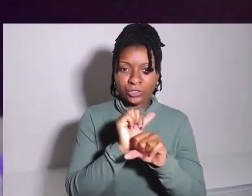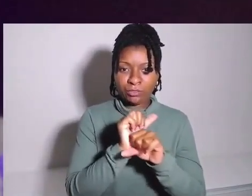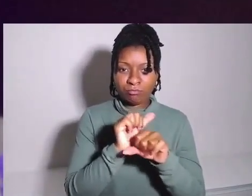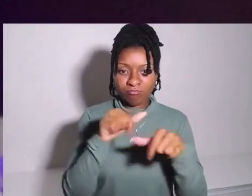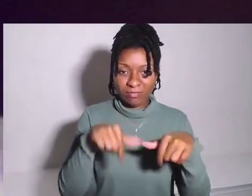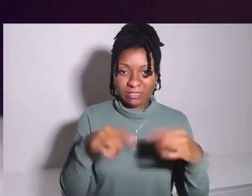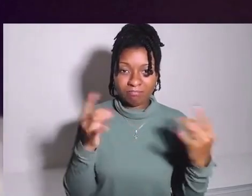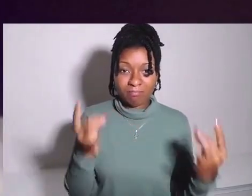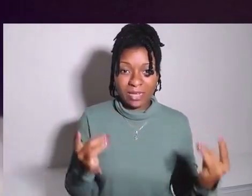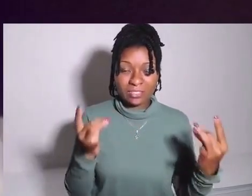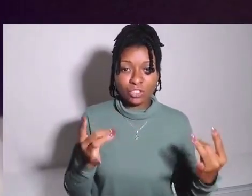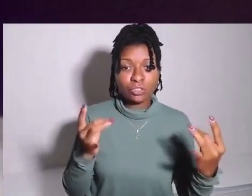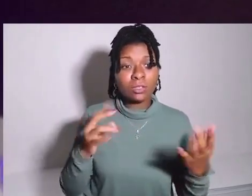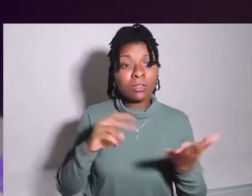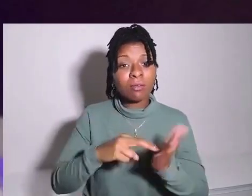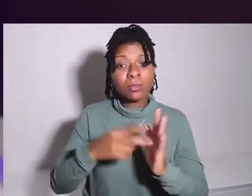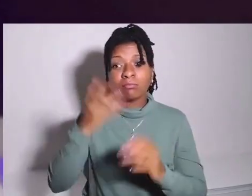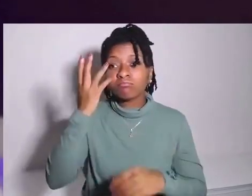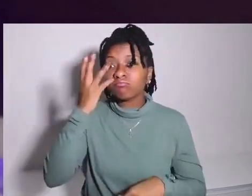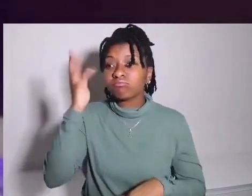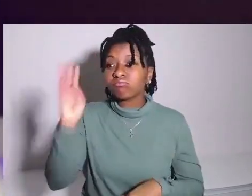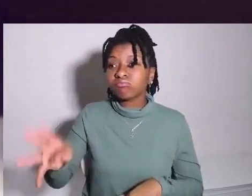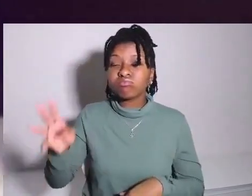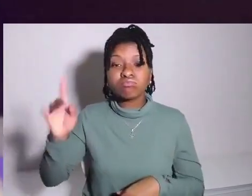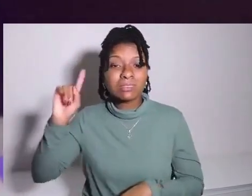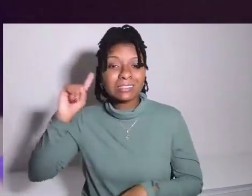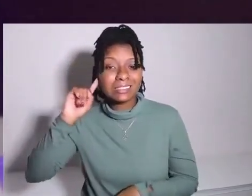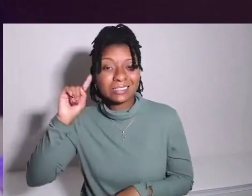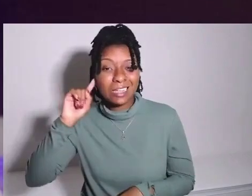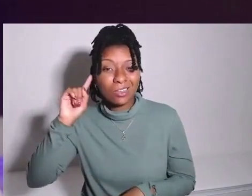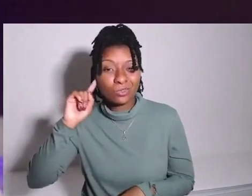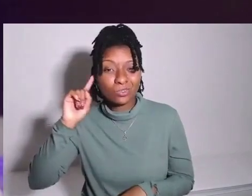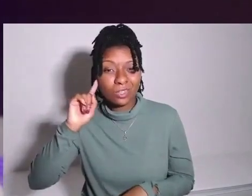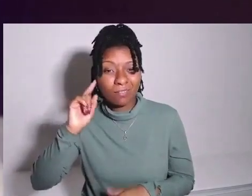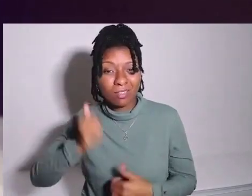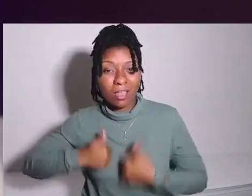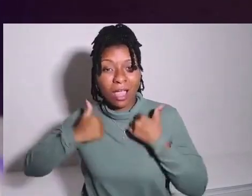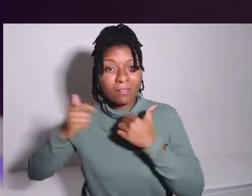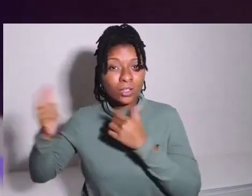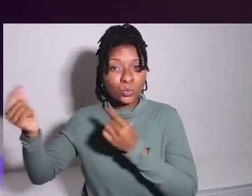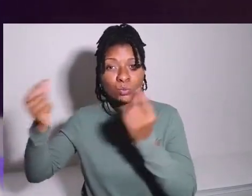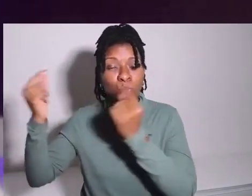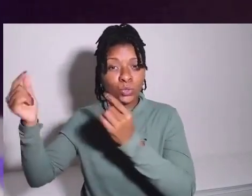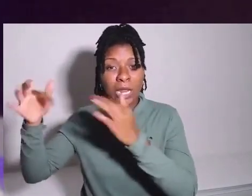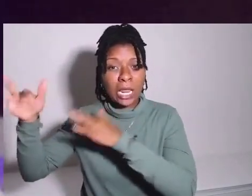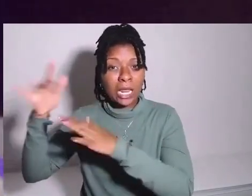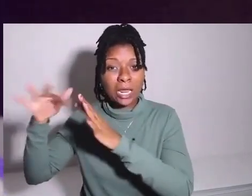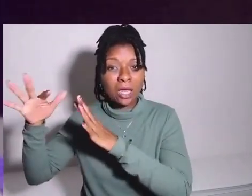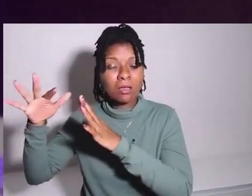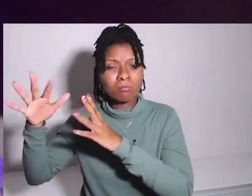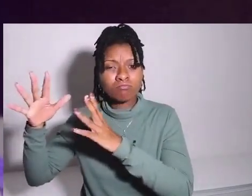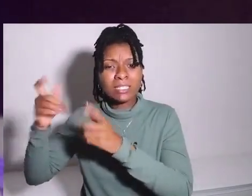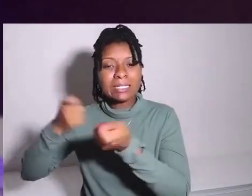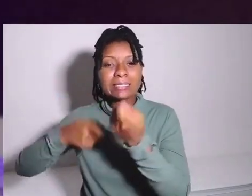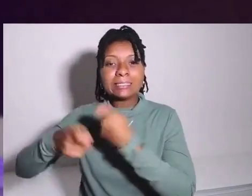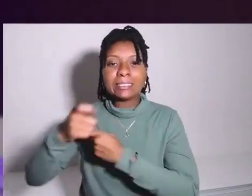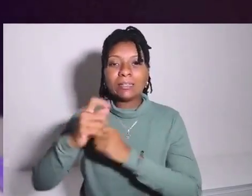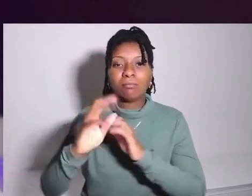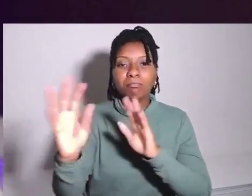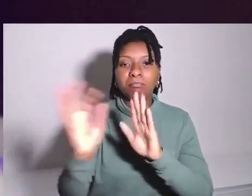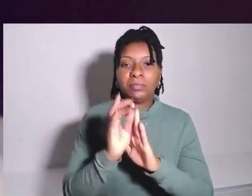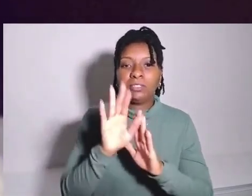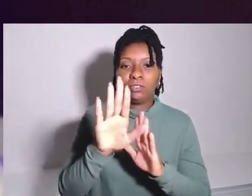sound of life around you, but rather to choose what you will focus on. Right? That's the